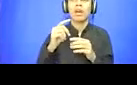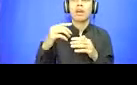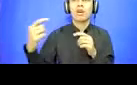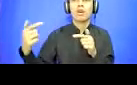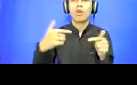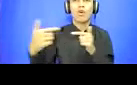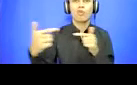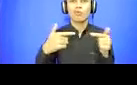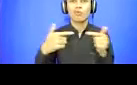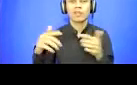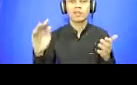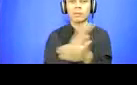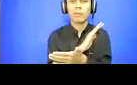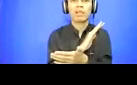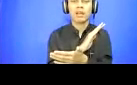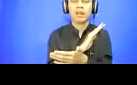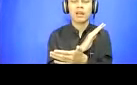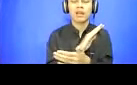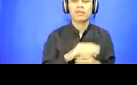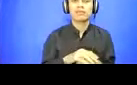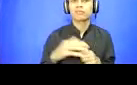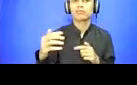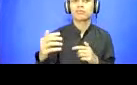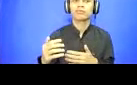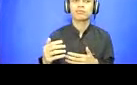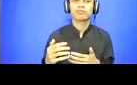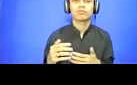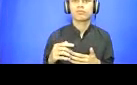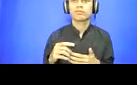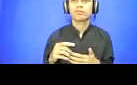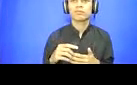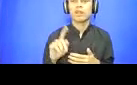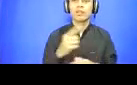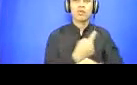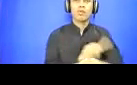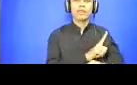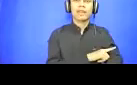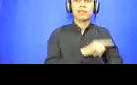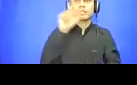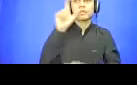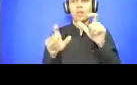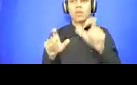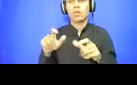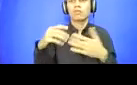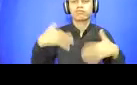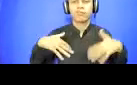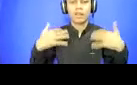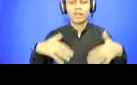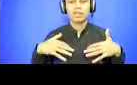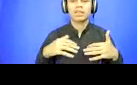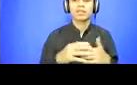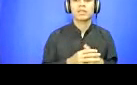Practitioner competence, if we're going to use technology, what skills do we need to have in social work and in child